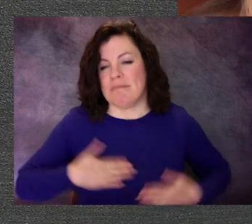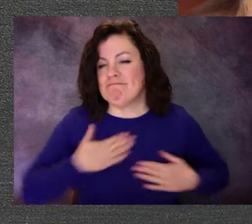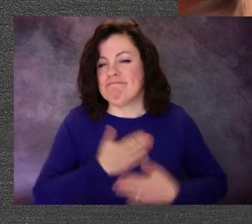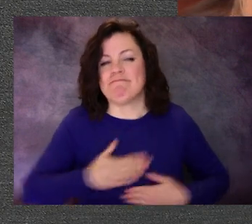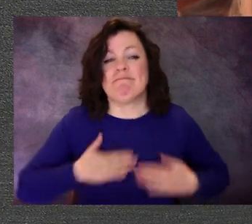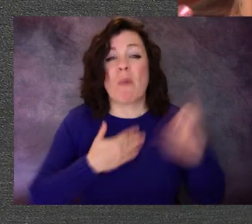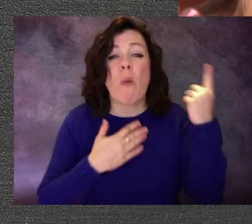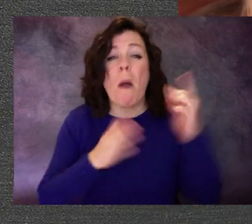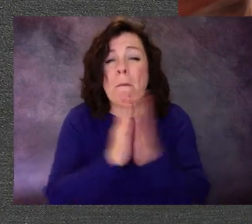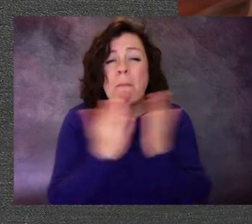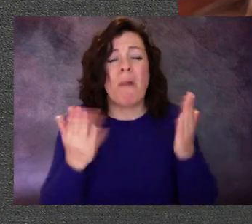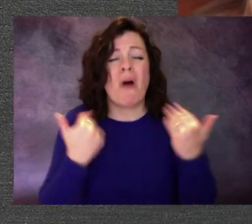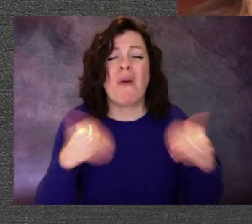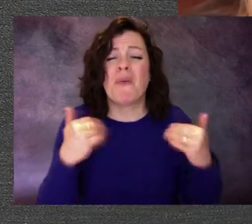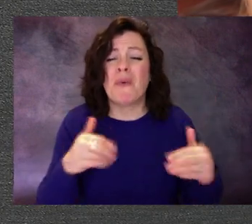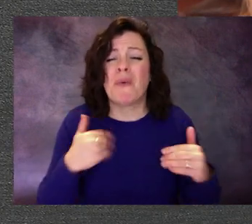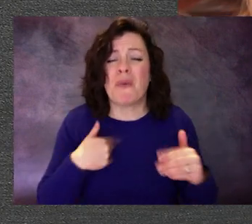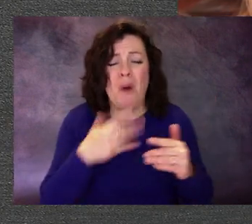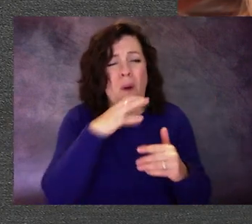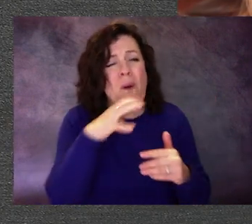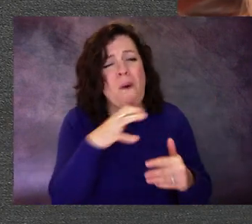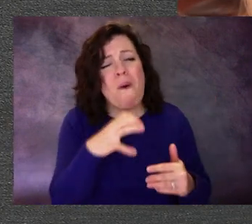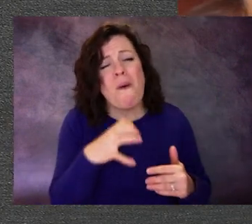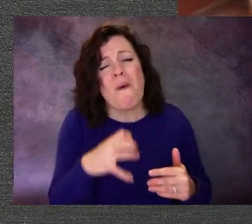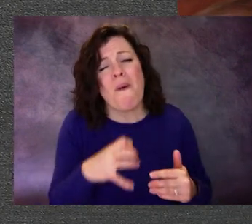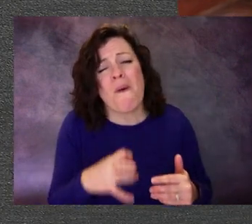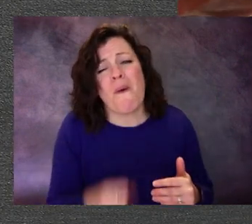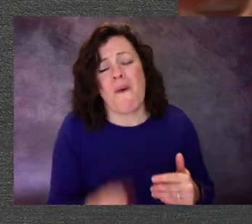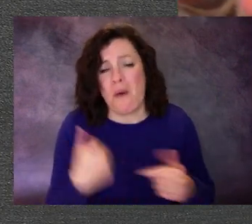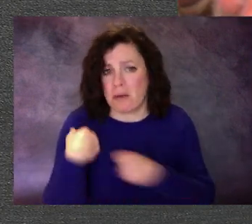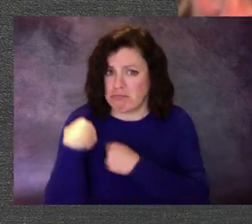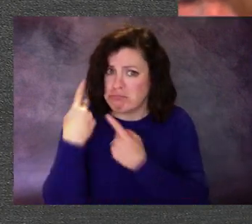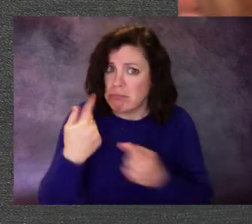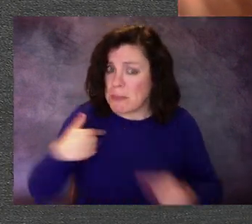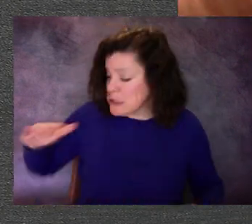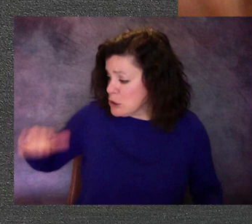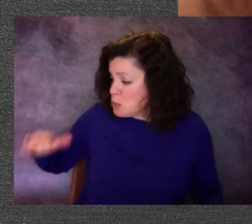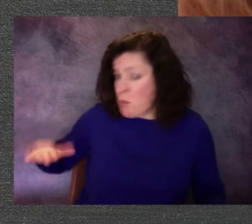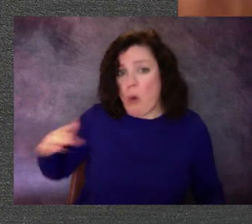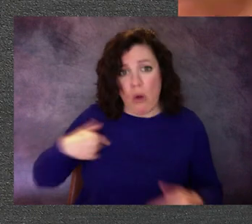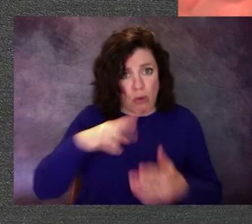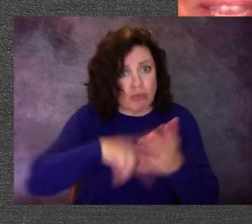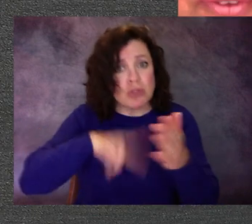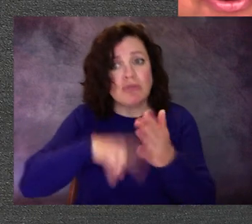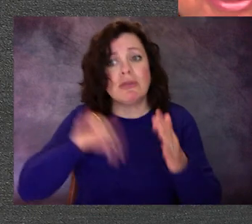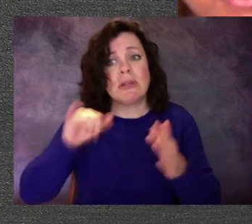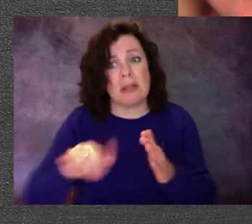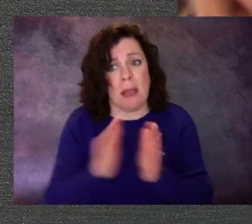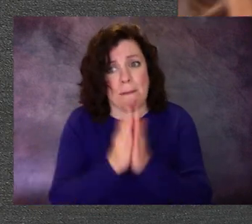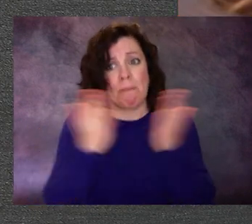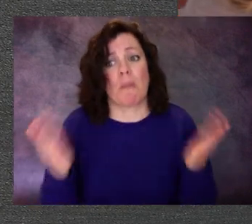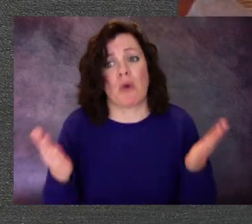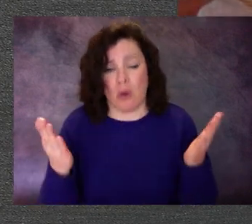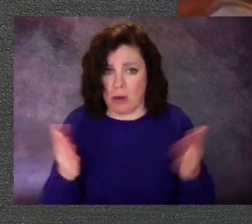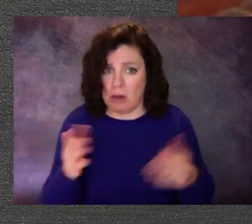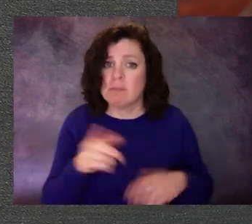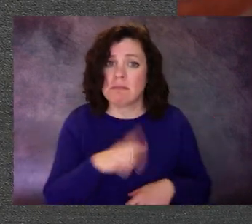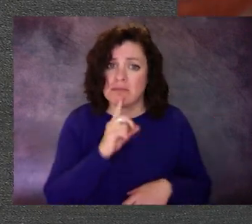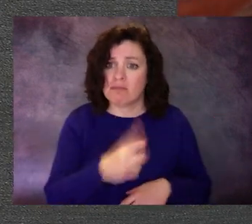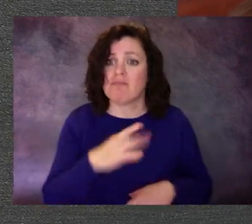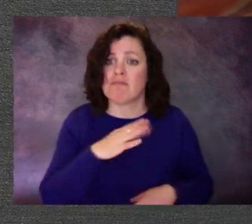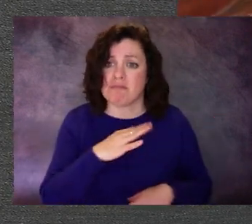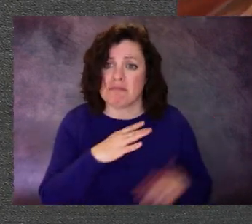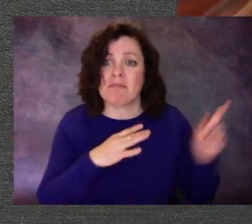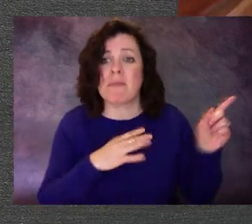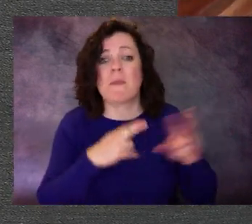falling apart because I love it so much. I've been sharing it with children everywhere. You know, speaking of worn out, I have another really worn out book